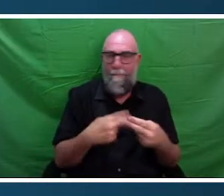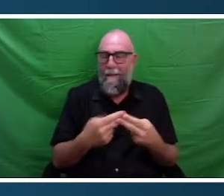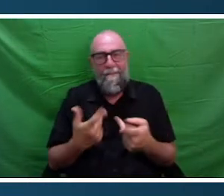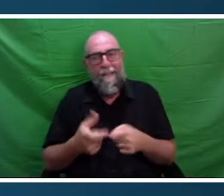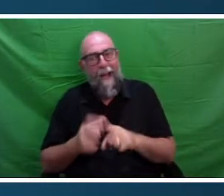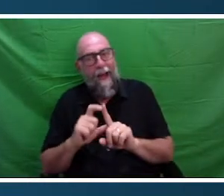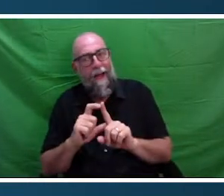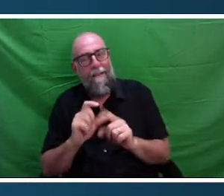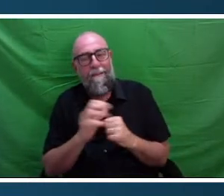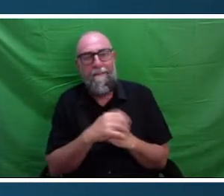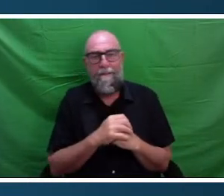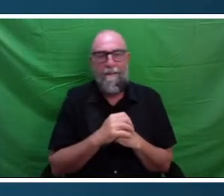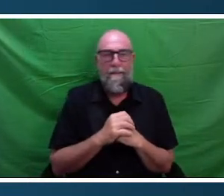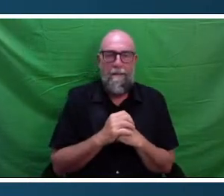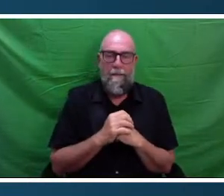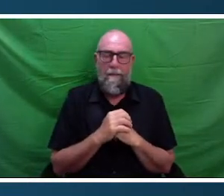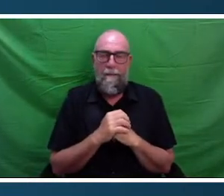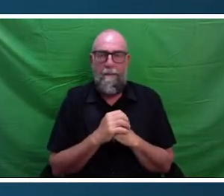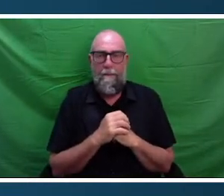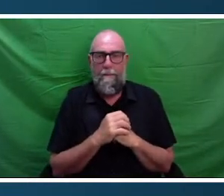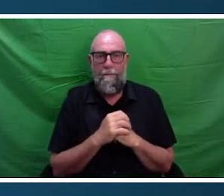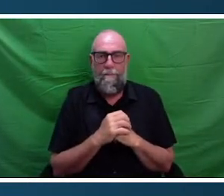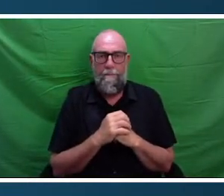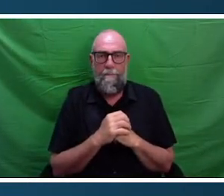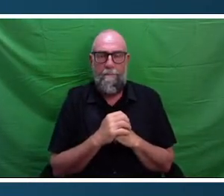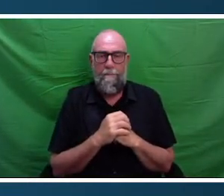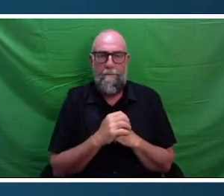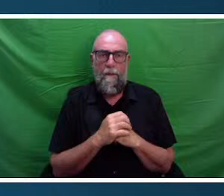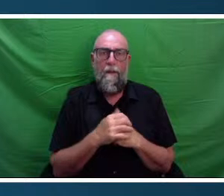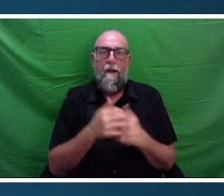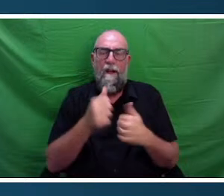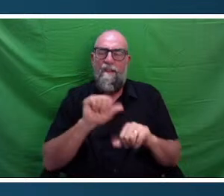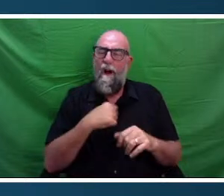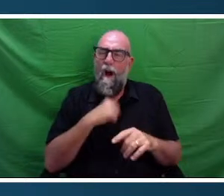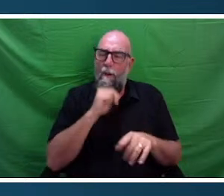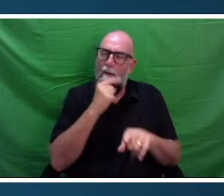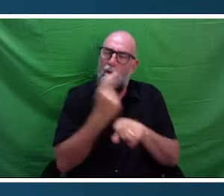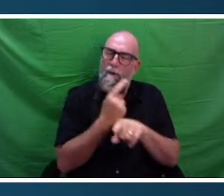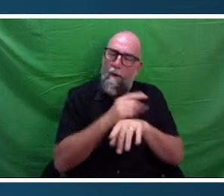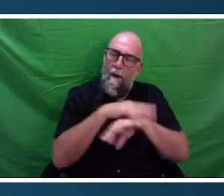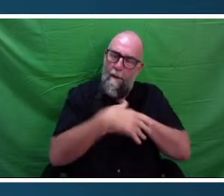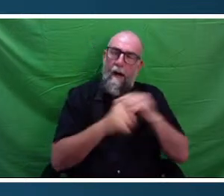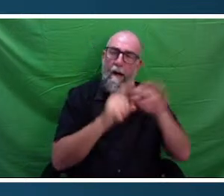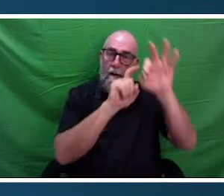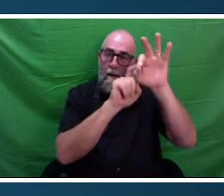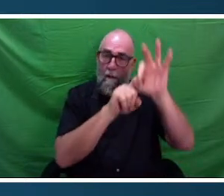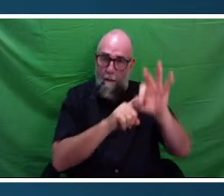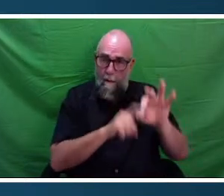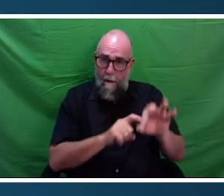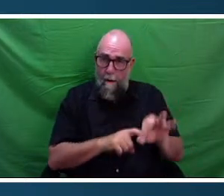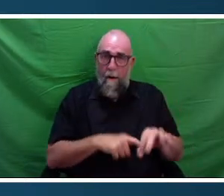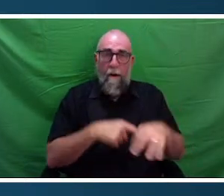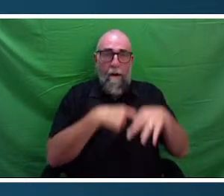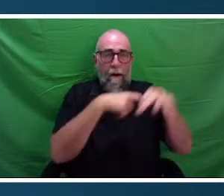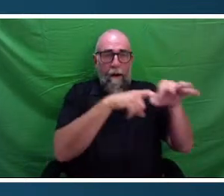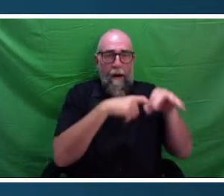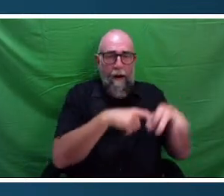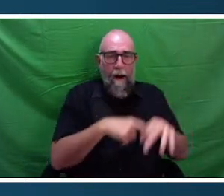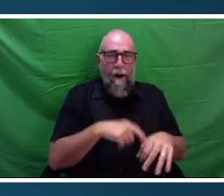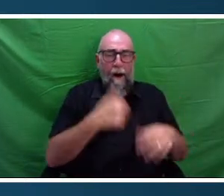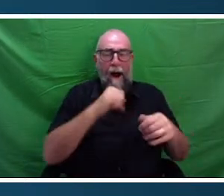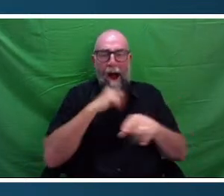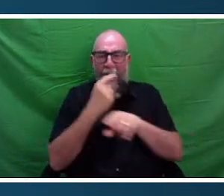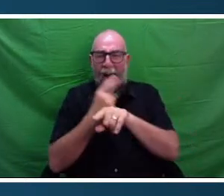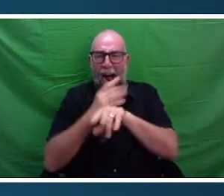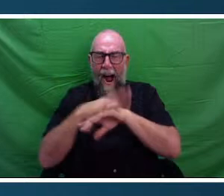actually quite straightforward. I'm going to talk a bit about the survey. Then I'm going to talk a little bit about the economic impacts before handing over to my fantastic colleague